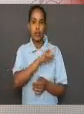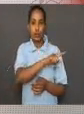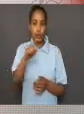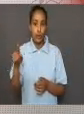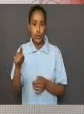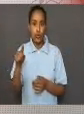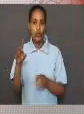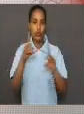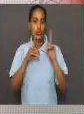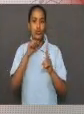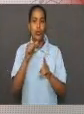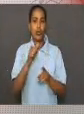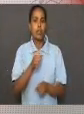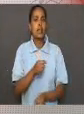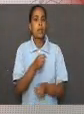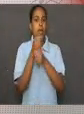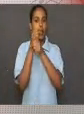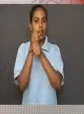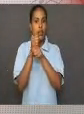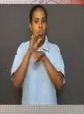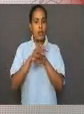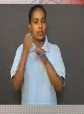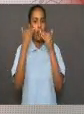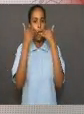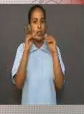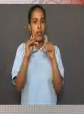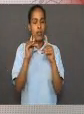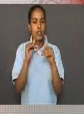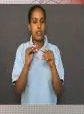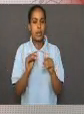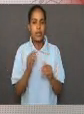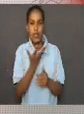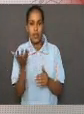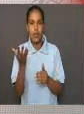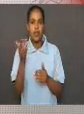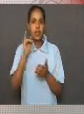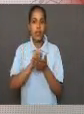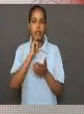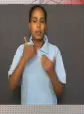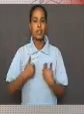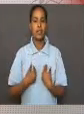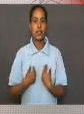those that do not depend on the amount of substance that is present.